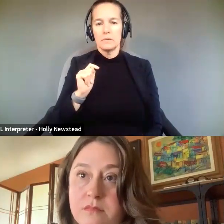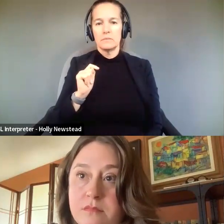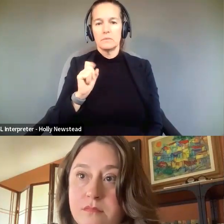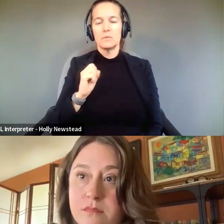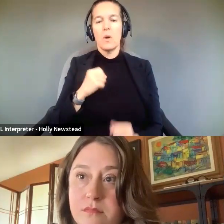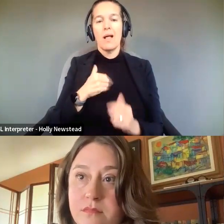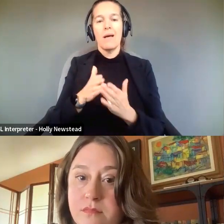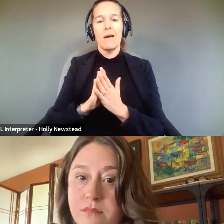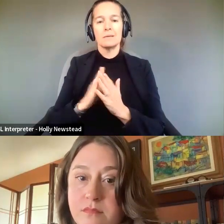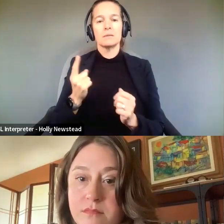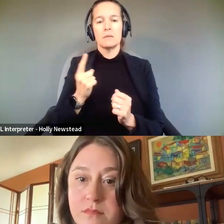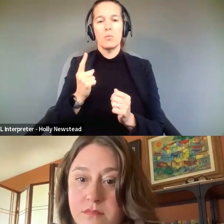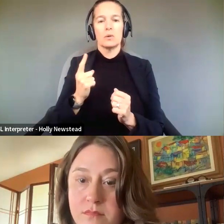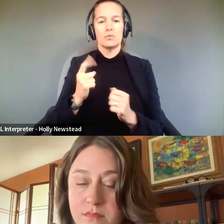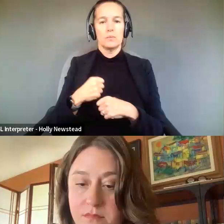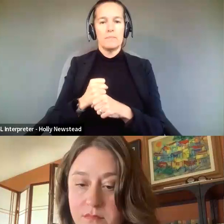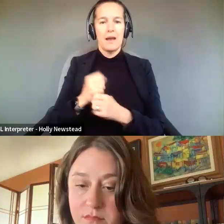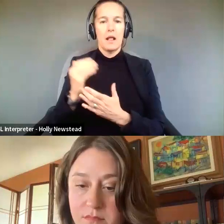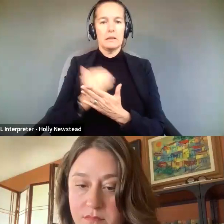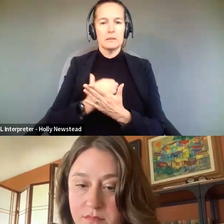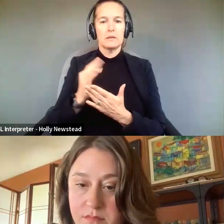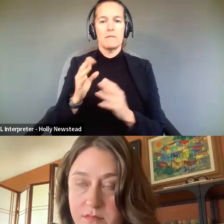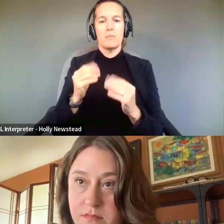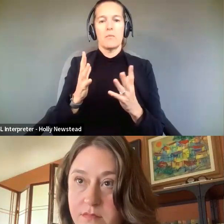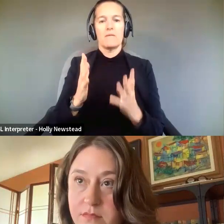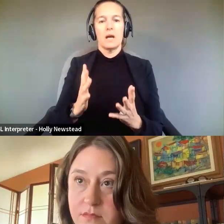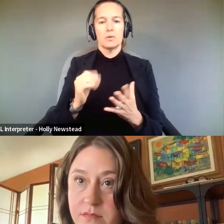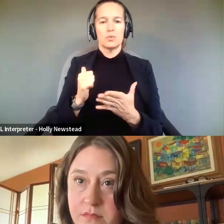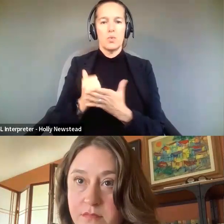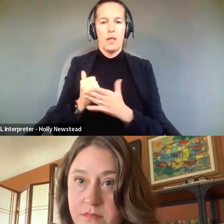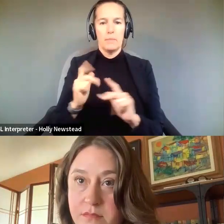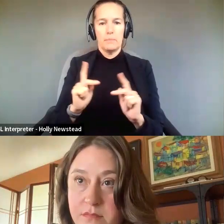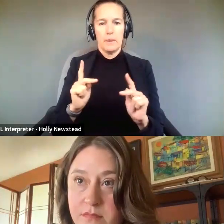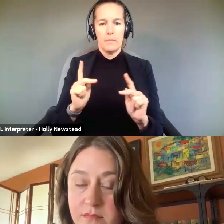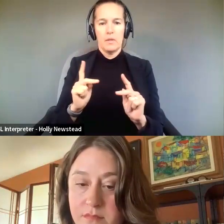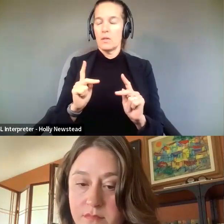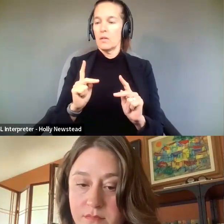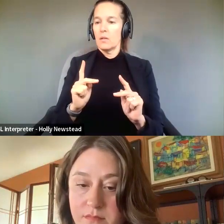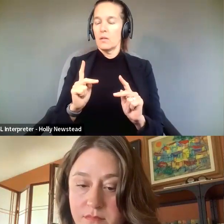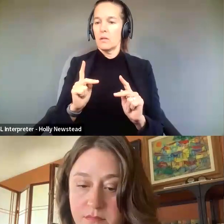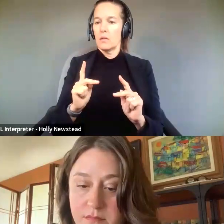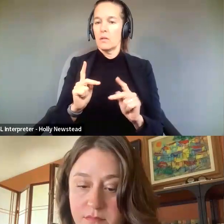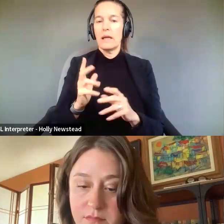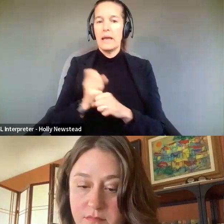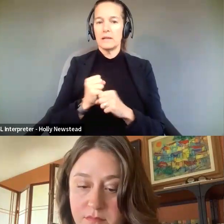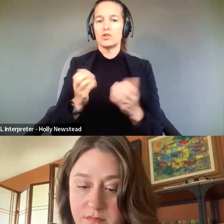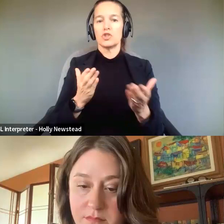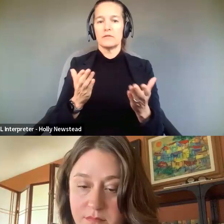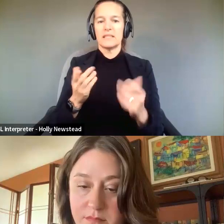someone create a list of providers that can help these people get their services that they